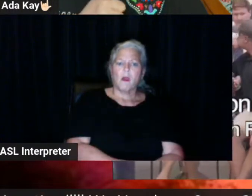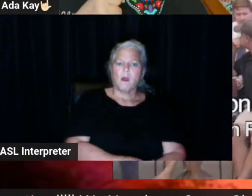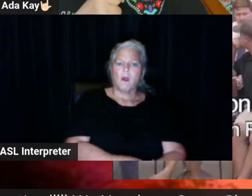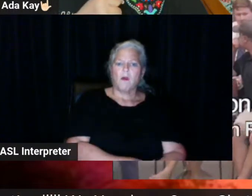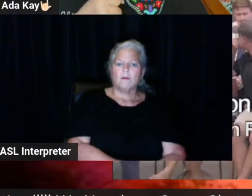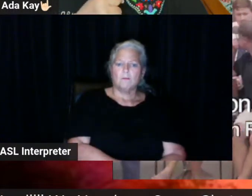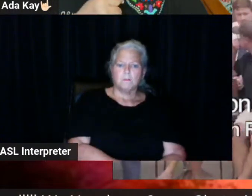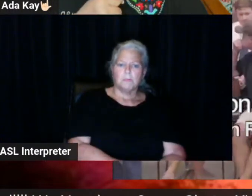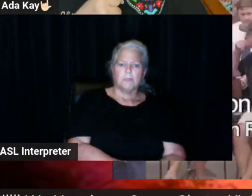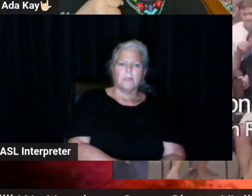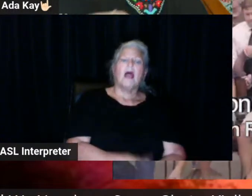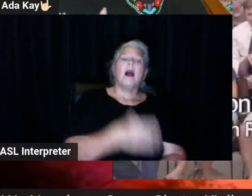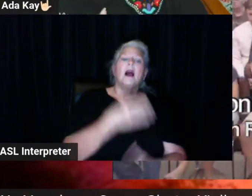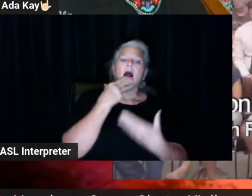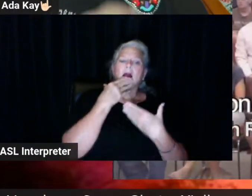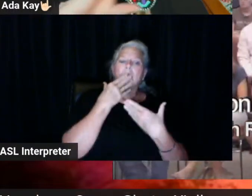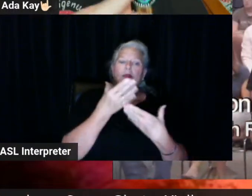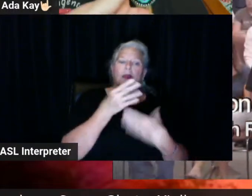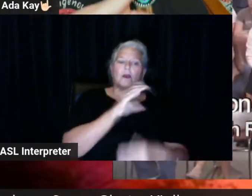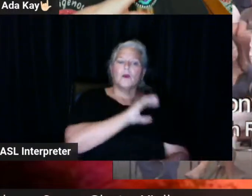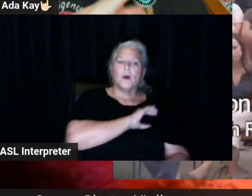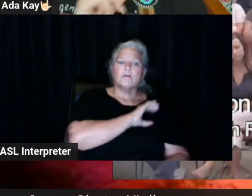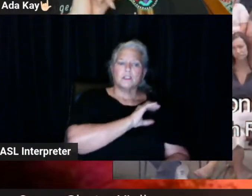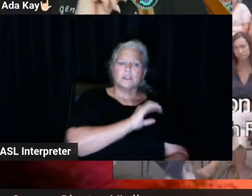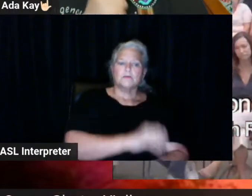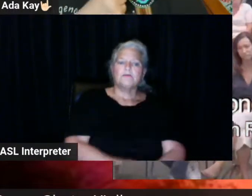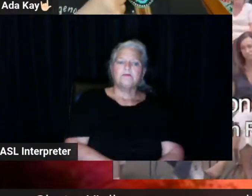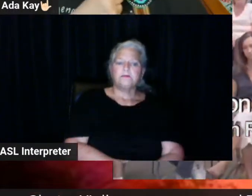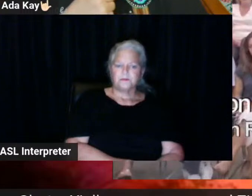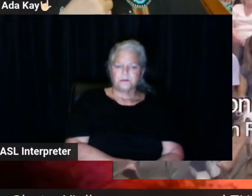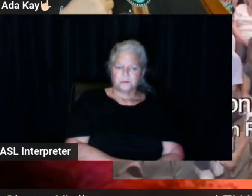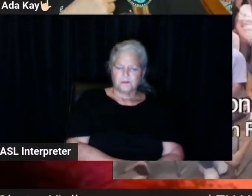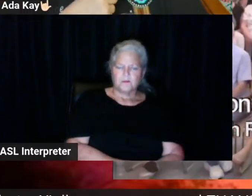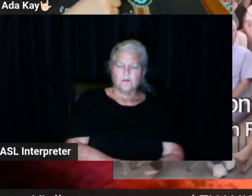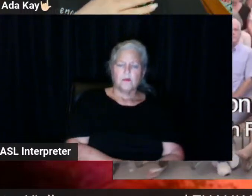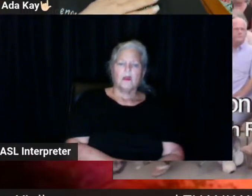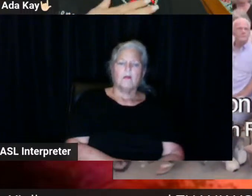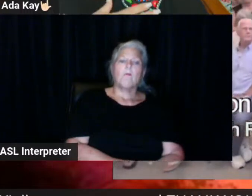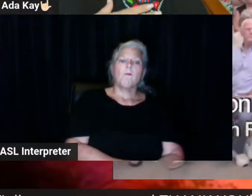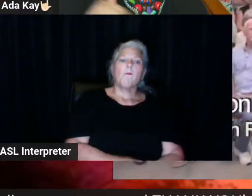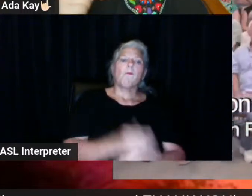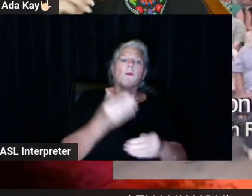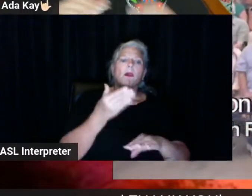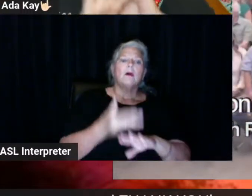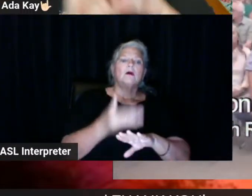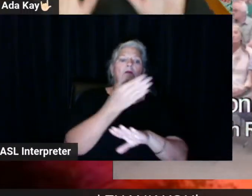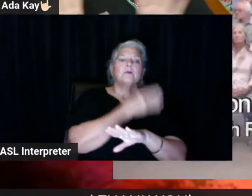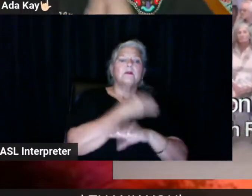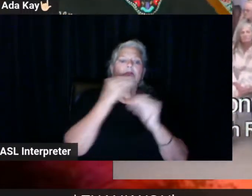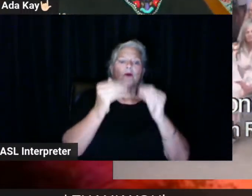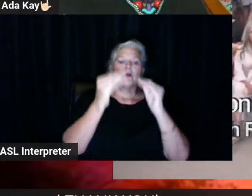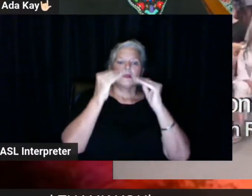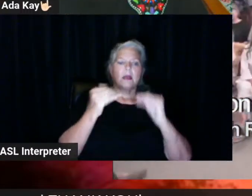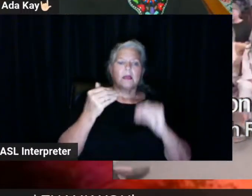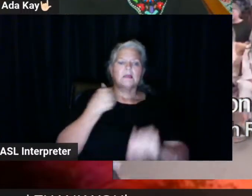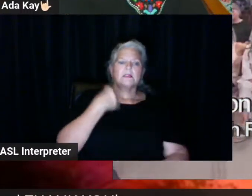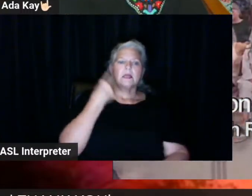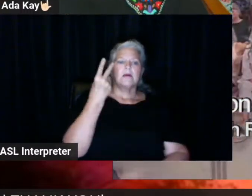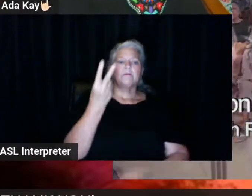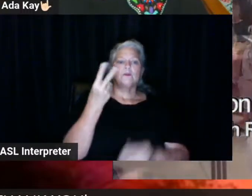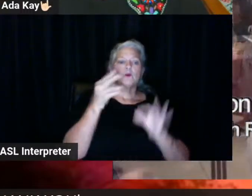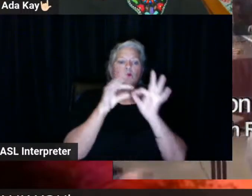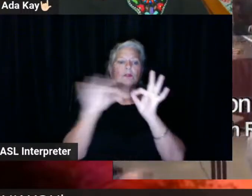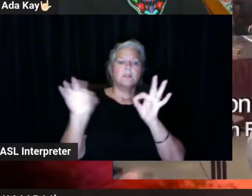Thank you, officer. All right, before we get on to the next agenda item, we have two statements to